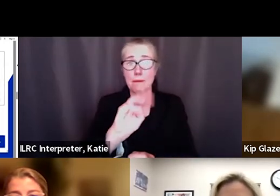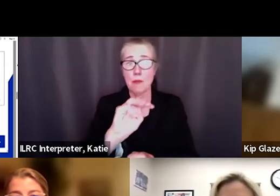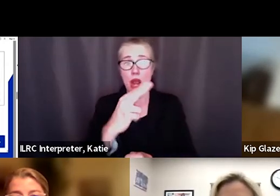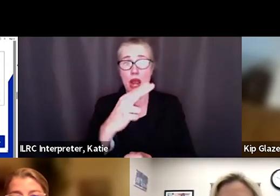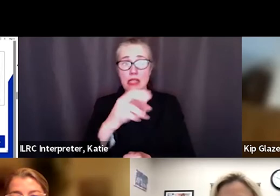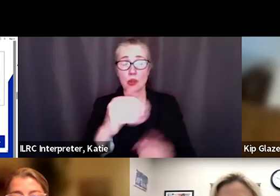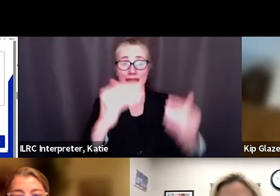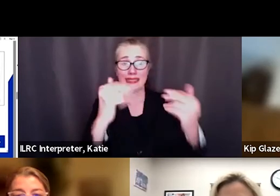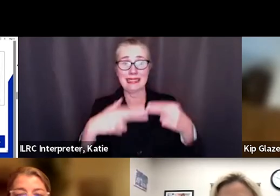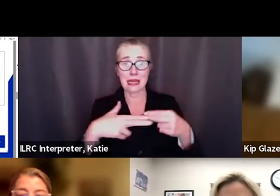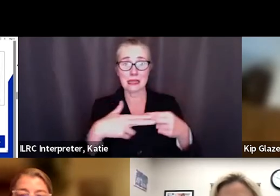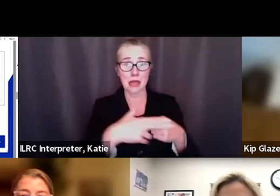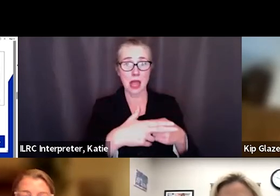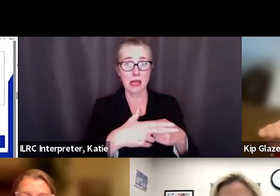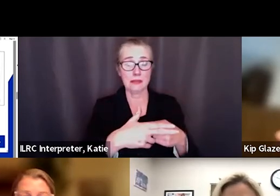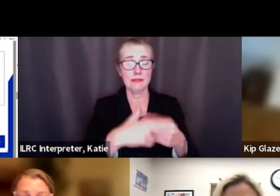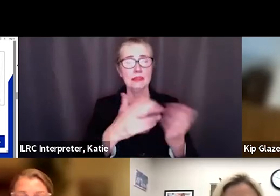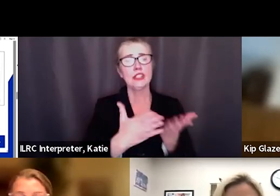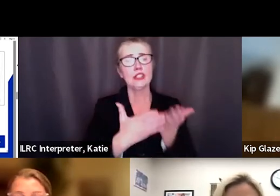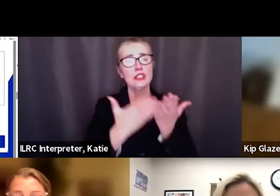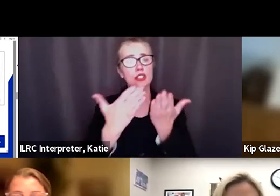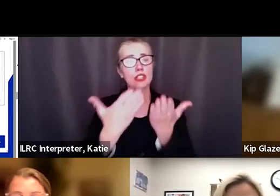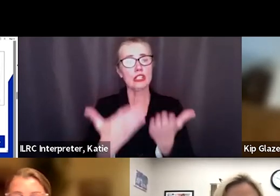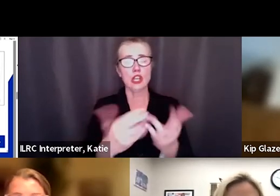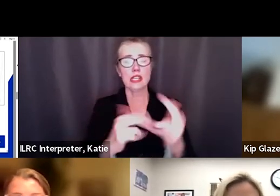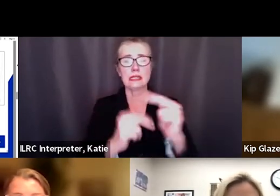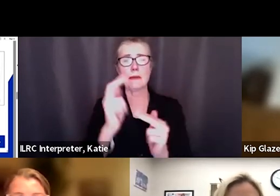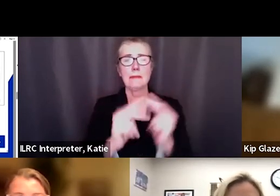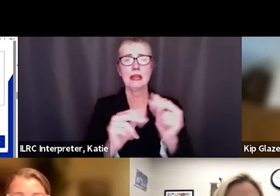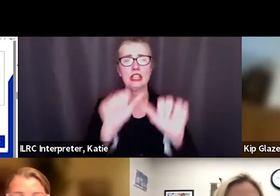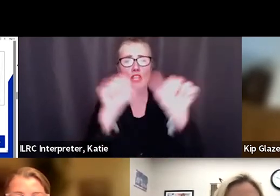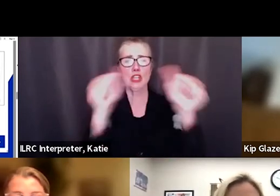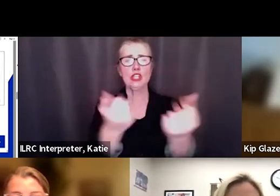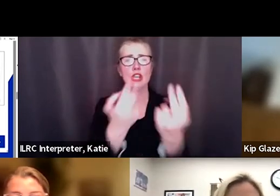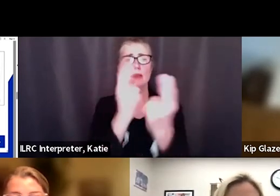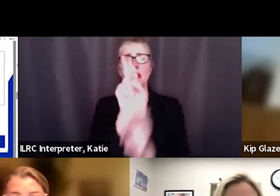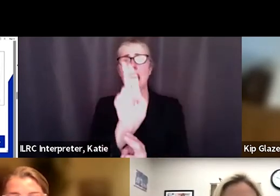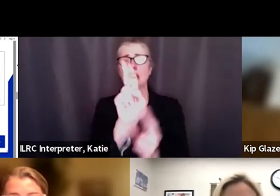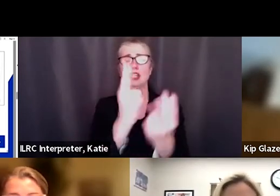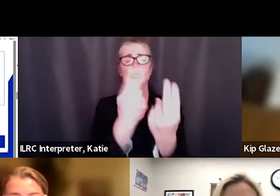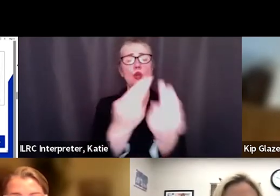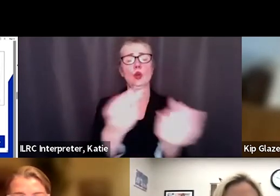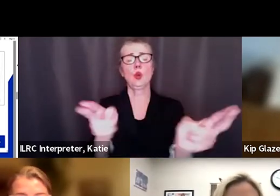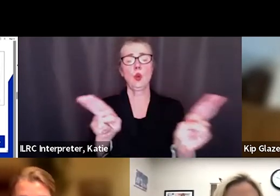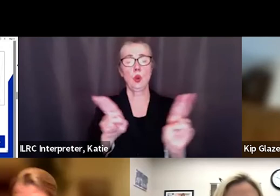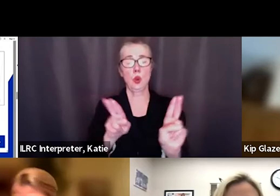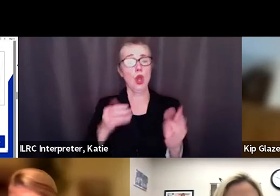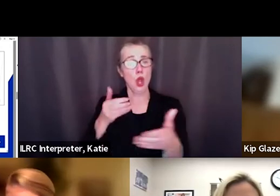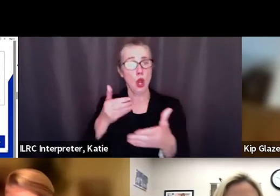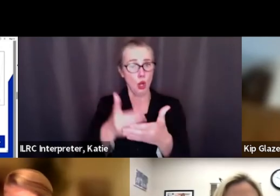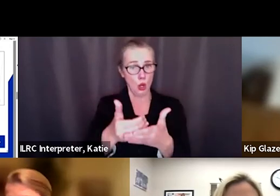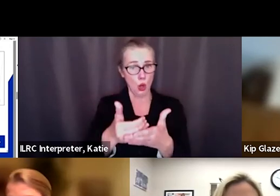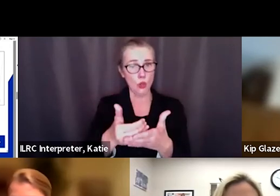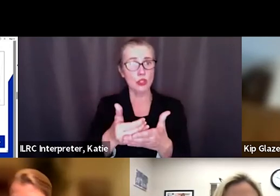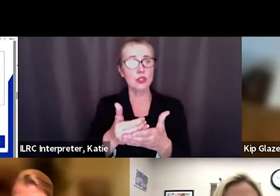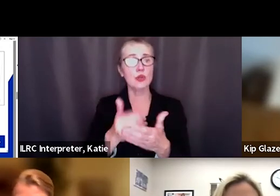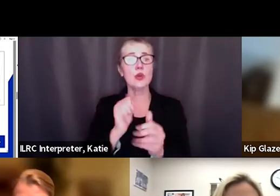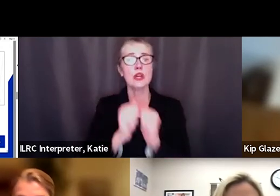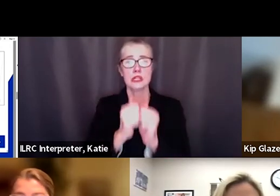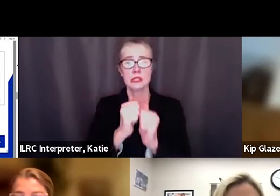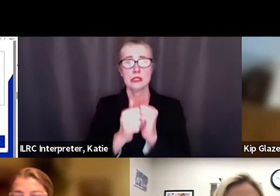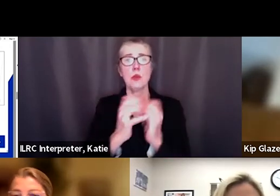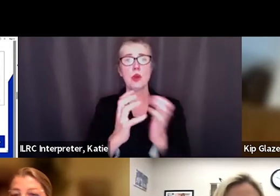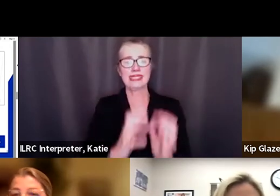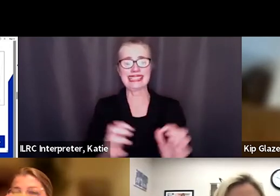so we're proposing a u-shaped building to be built by the stadium where currently we have several portables